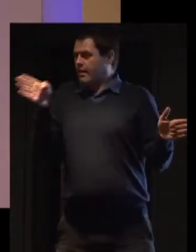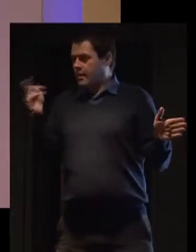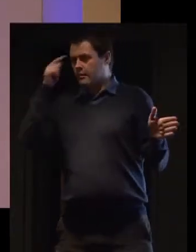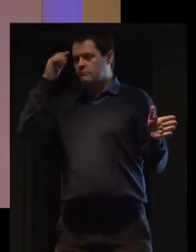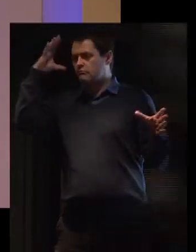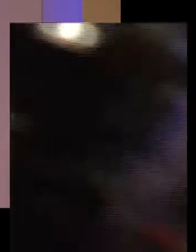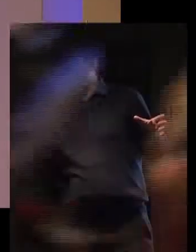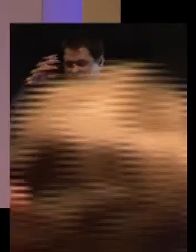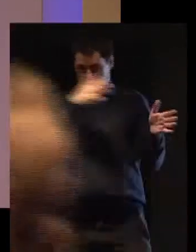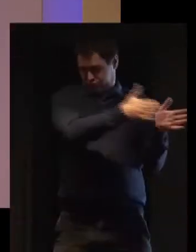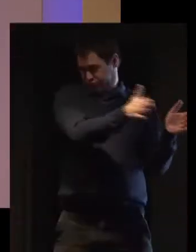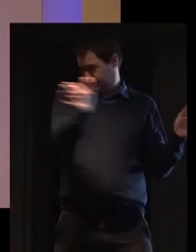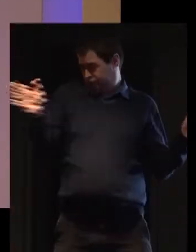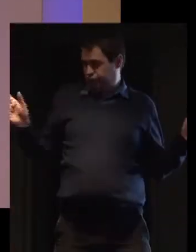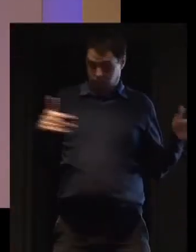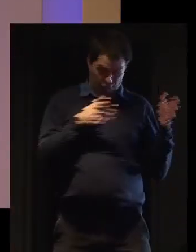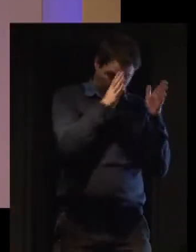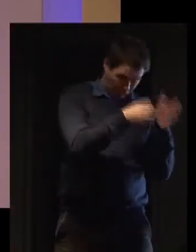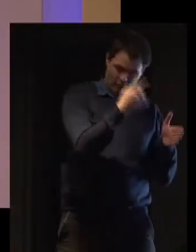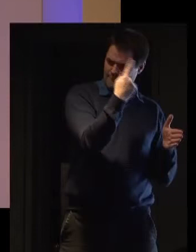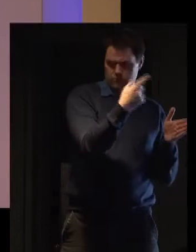just the wheelchair fans.